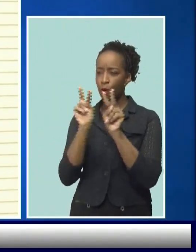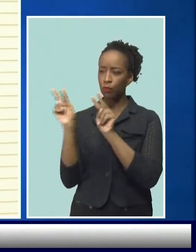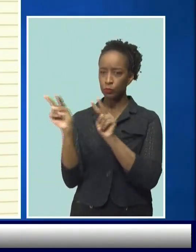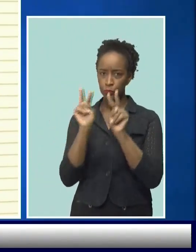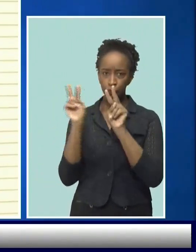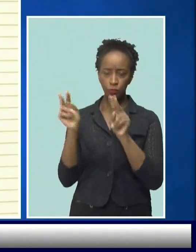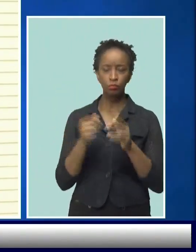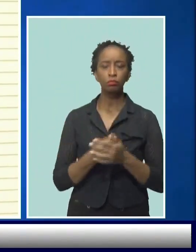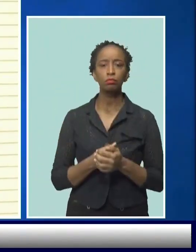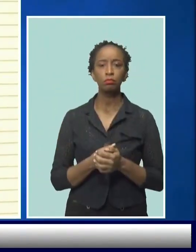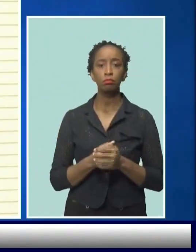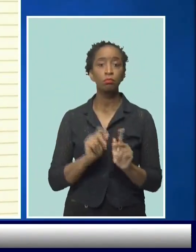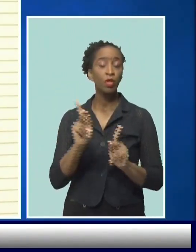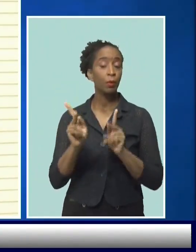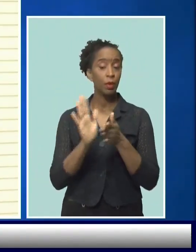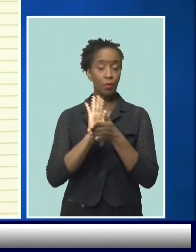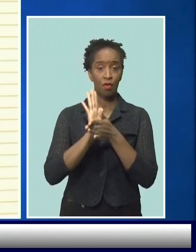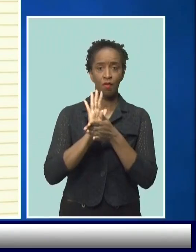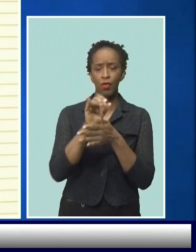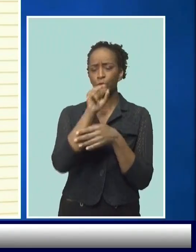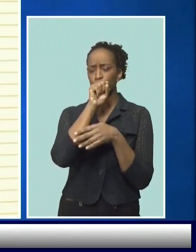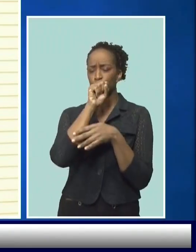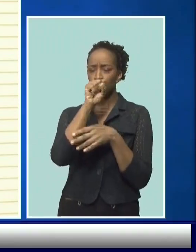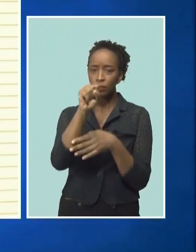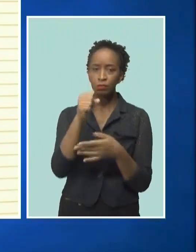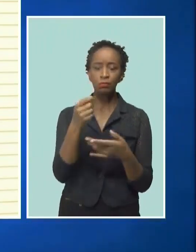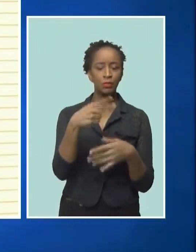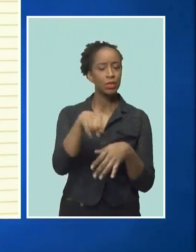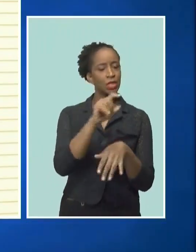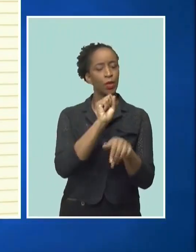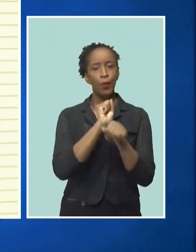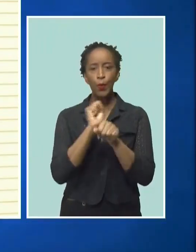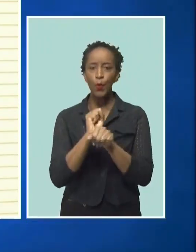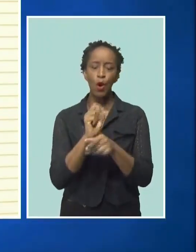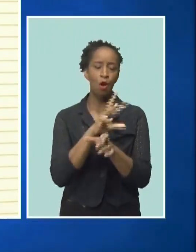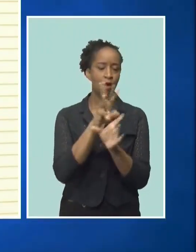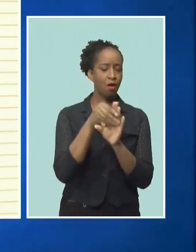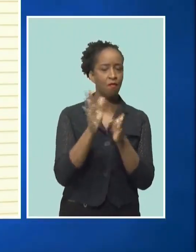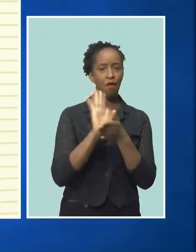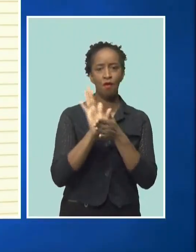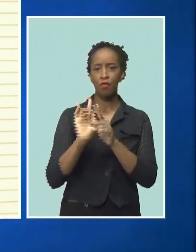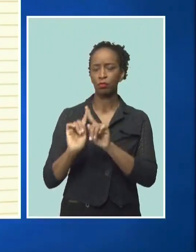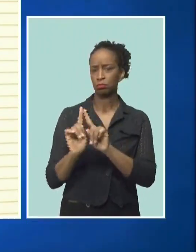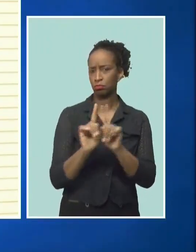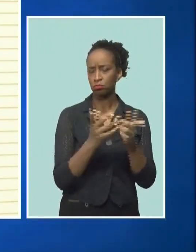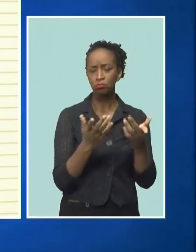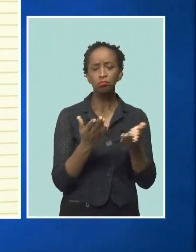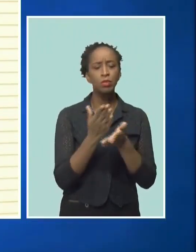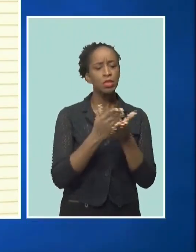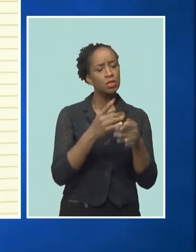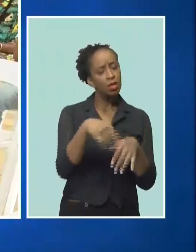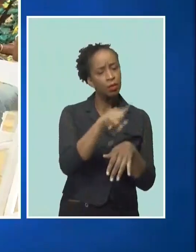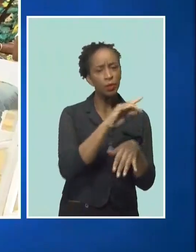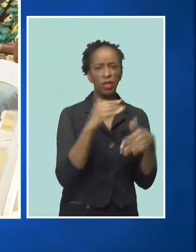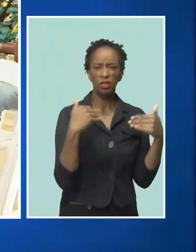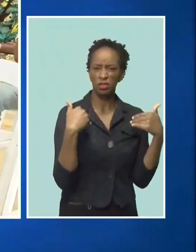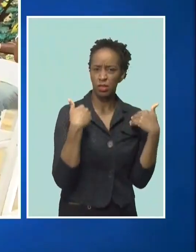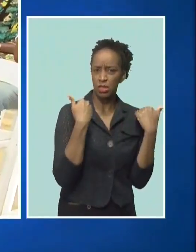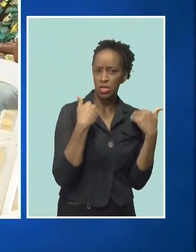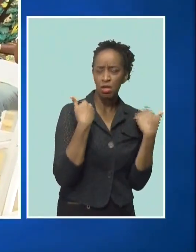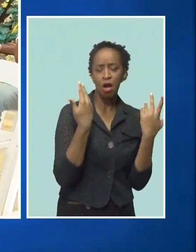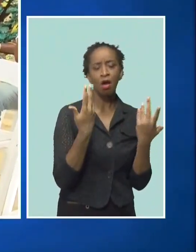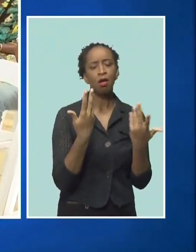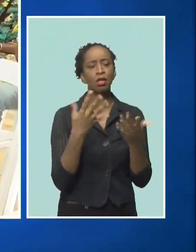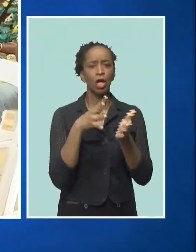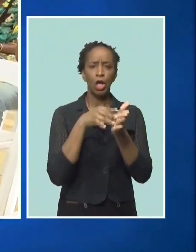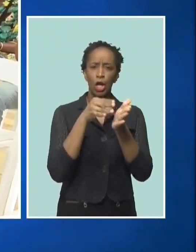work, but because we feel that we have lots of young filmmakers, even if they're not the student filmmakers come in. The